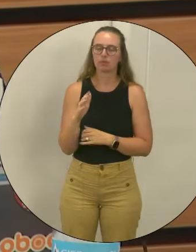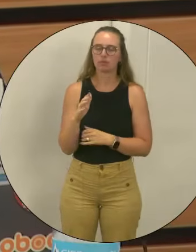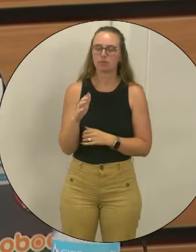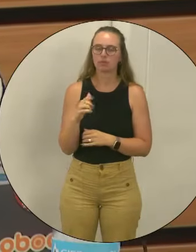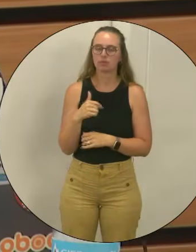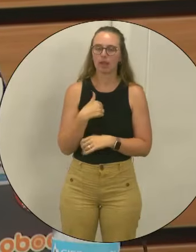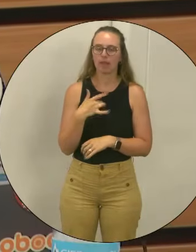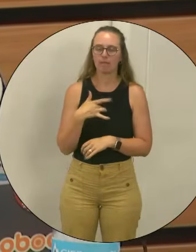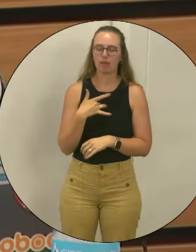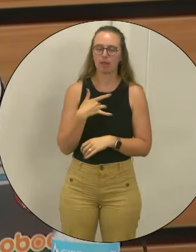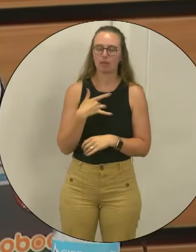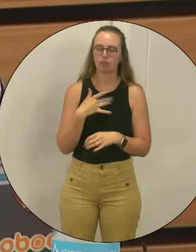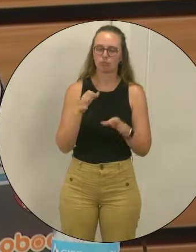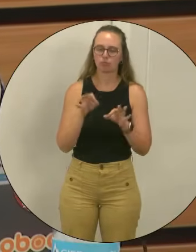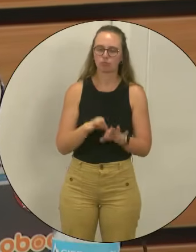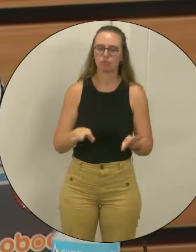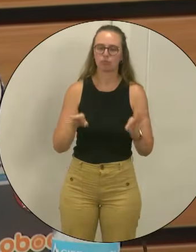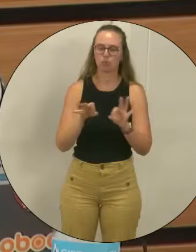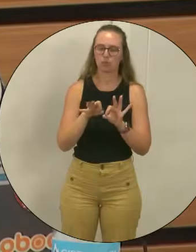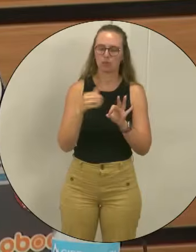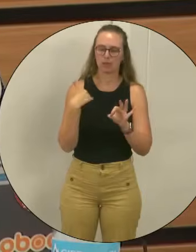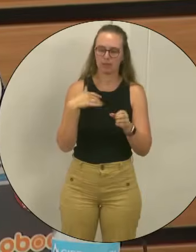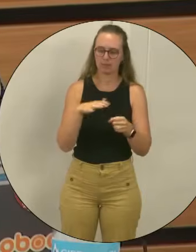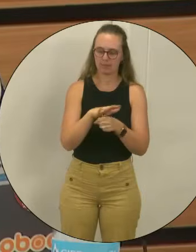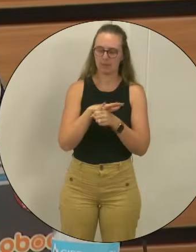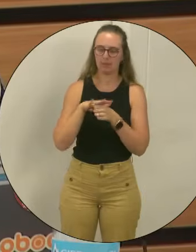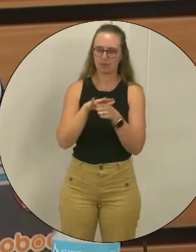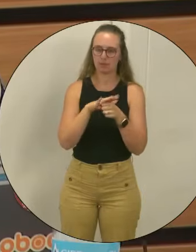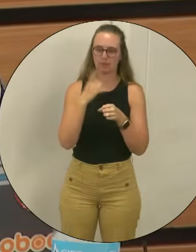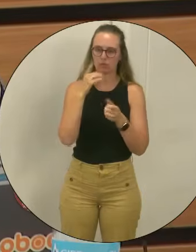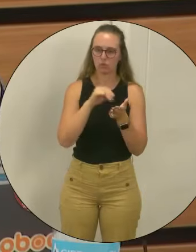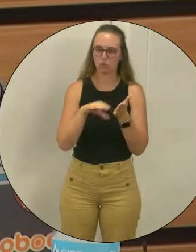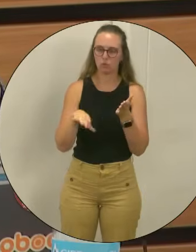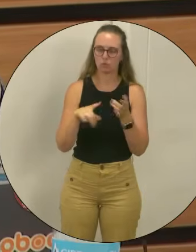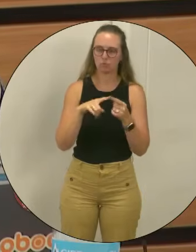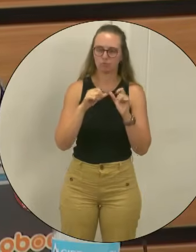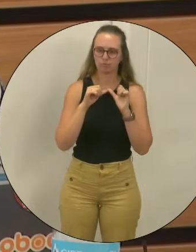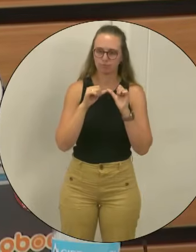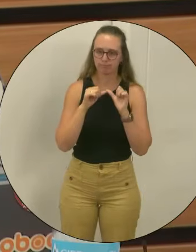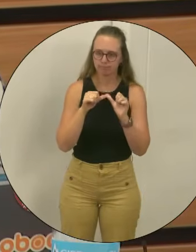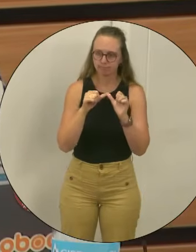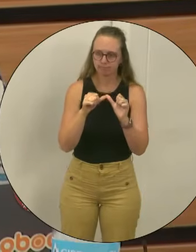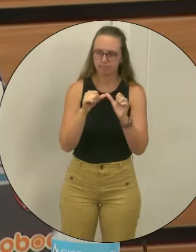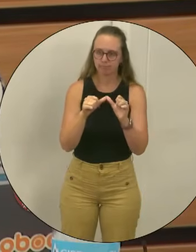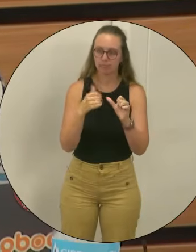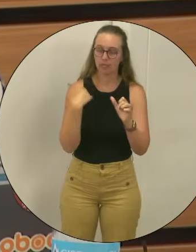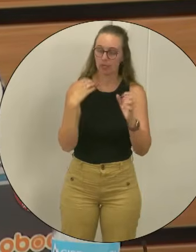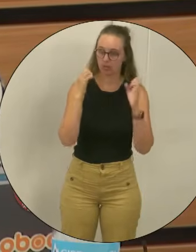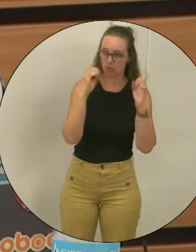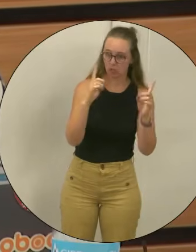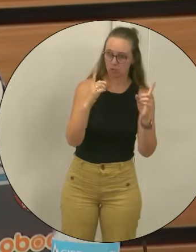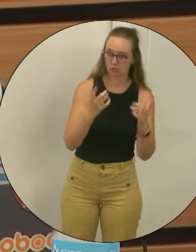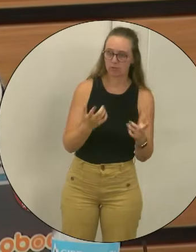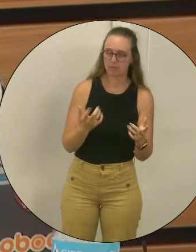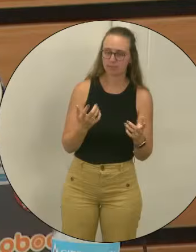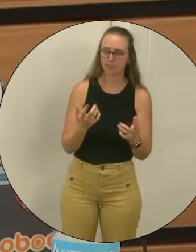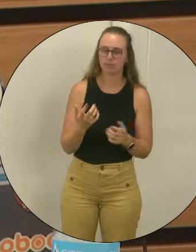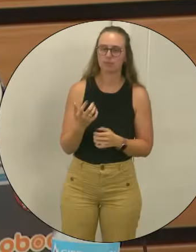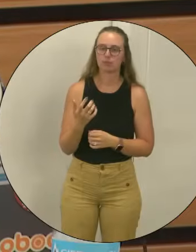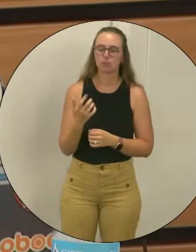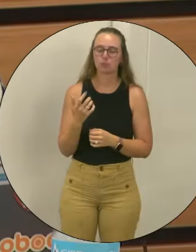I feel that it's important for us to have spaces for our students to continue to have education.